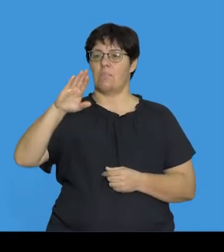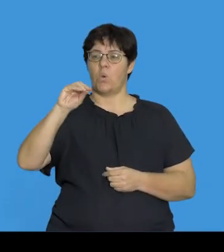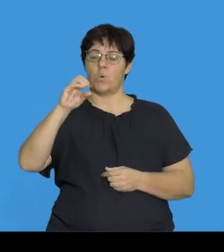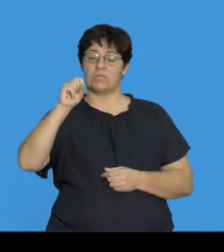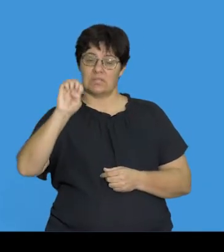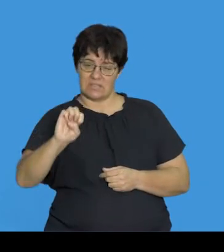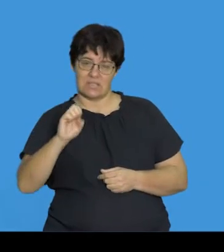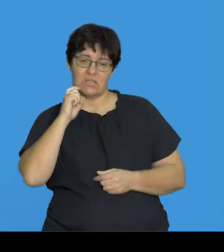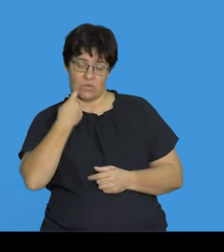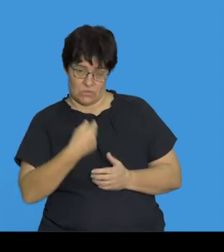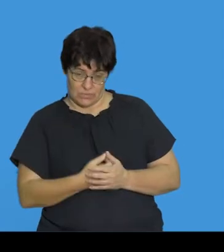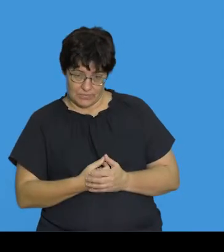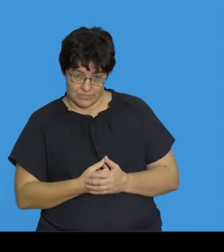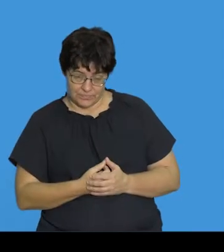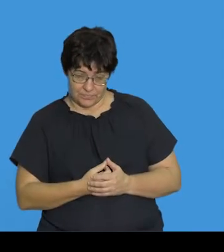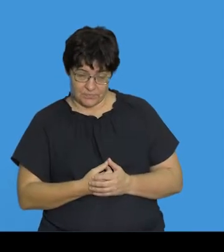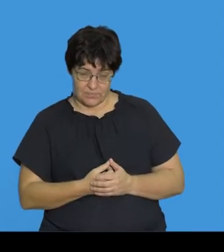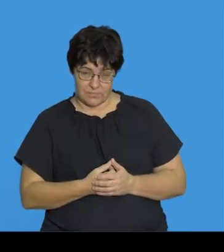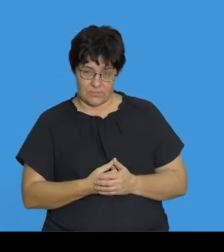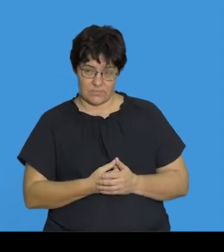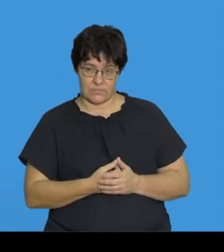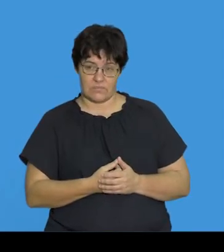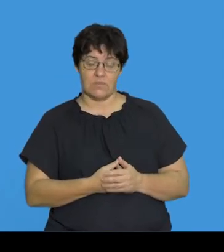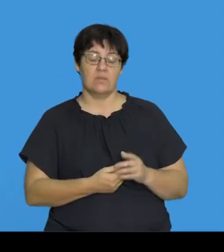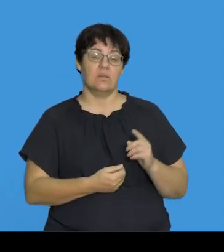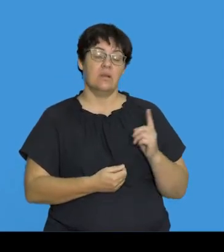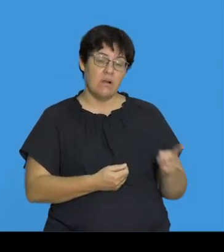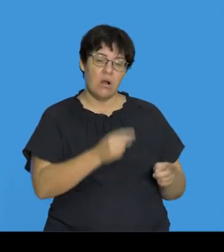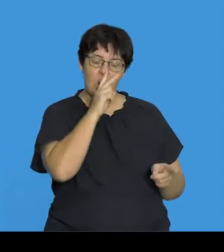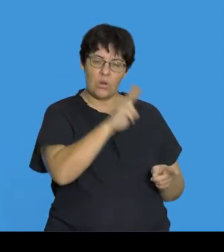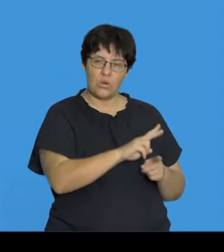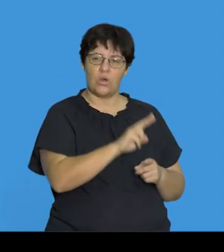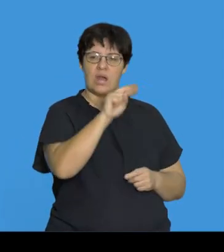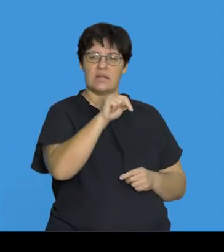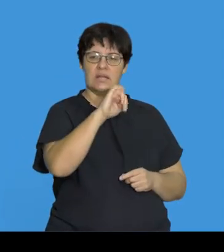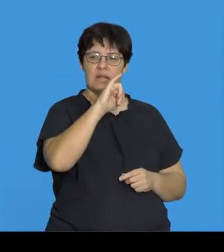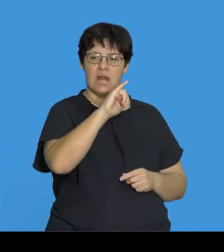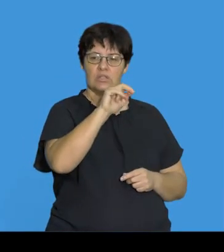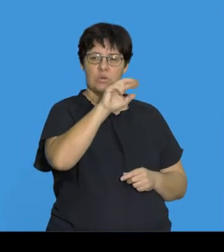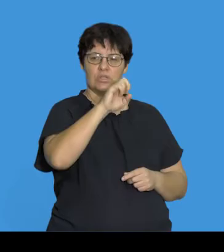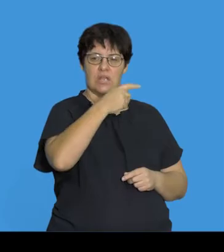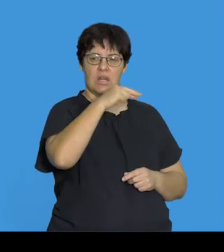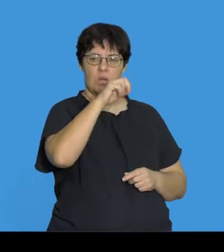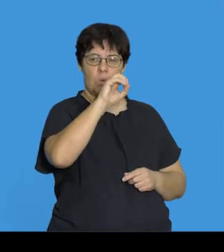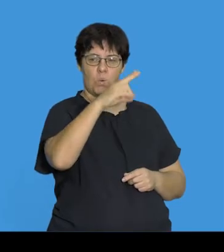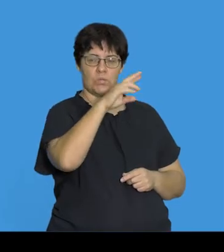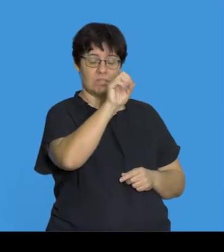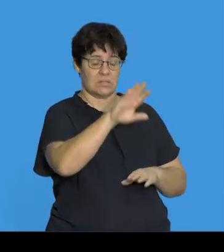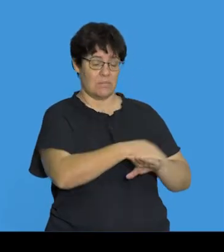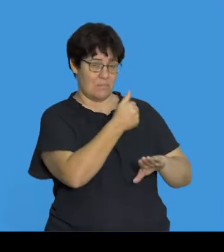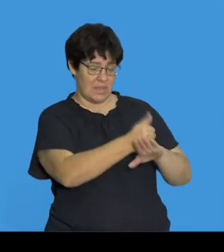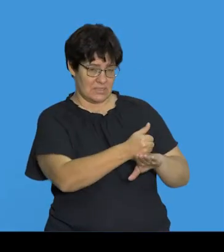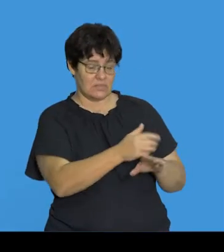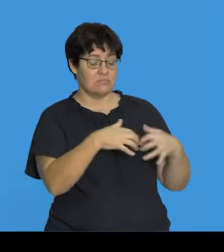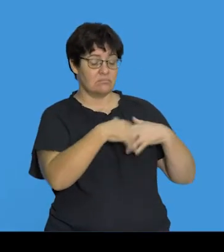ribose sugar, and hence it's called ribonucleic acid. We've just looked at the nitrogenous bases, and these nitrogenous